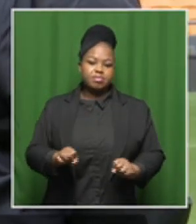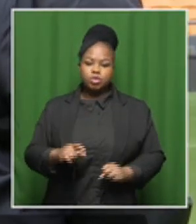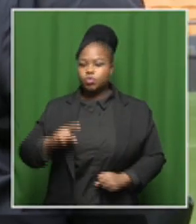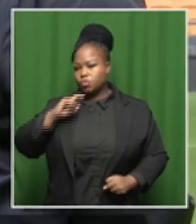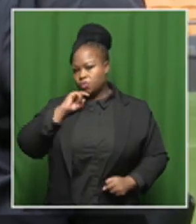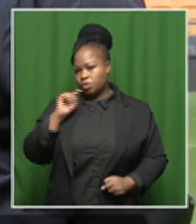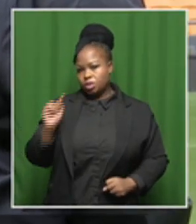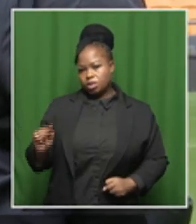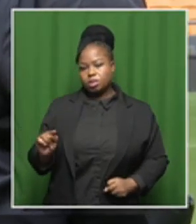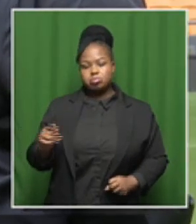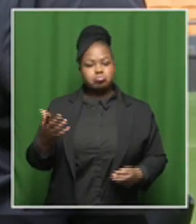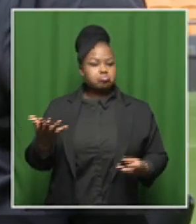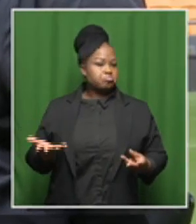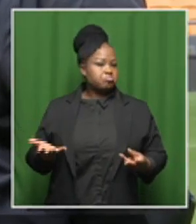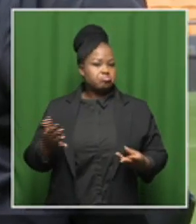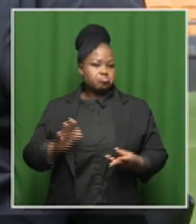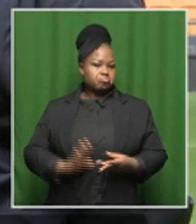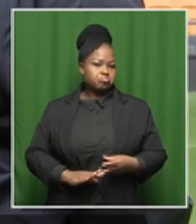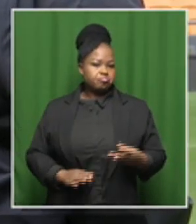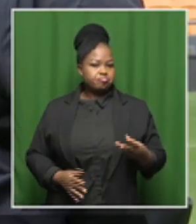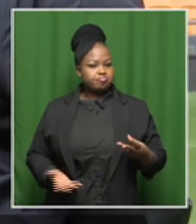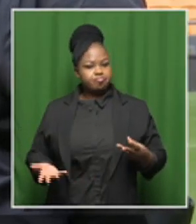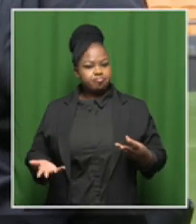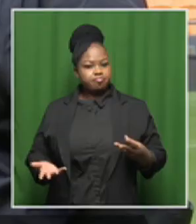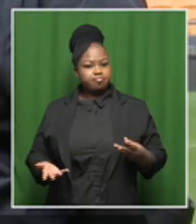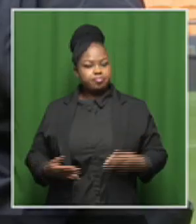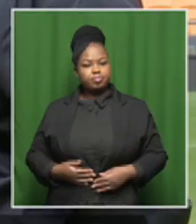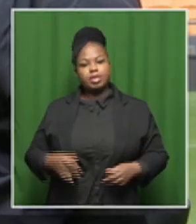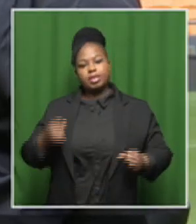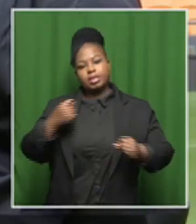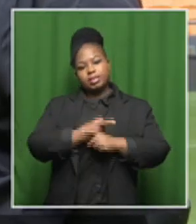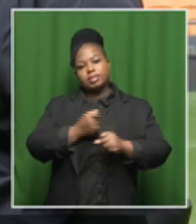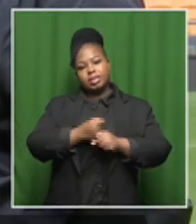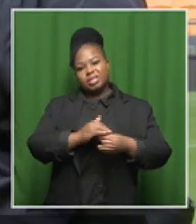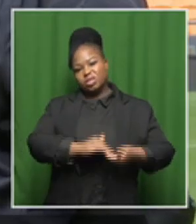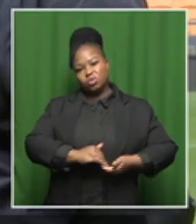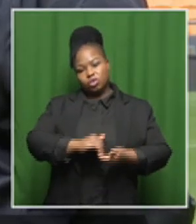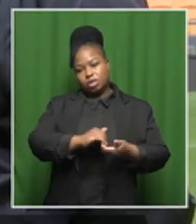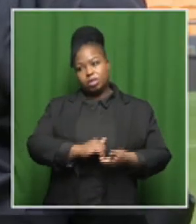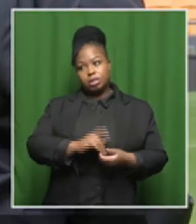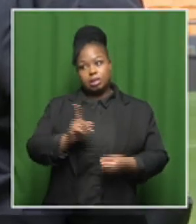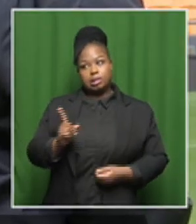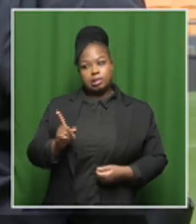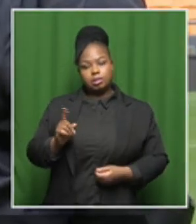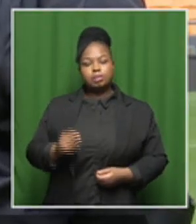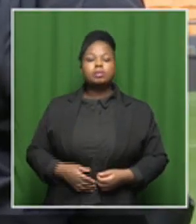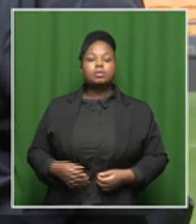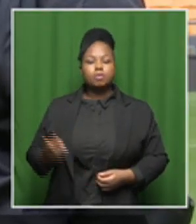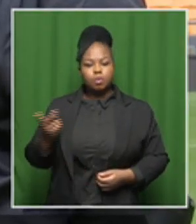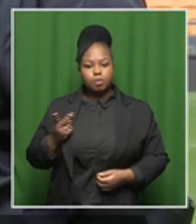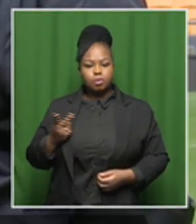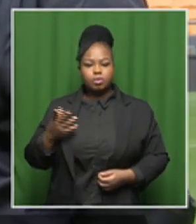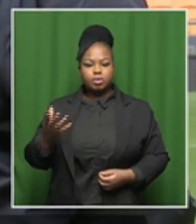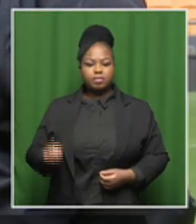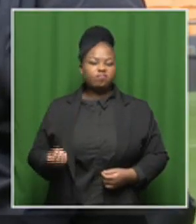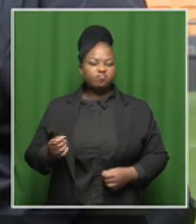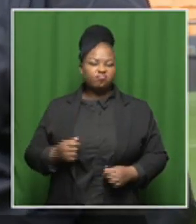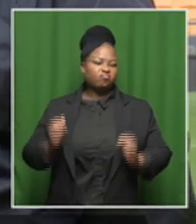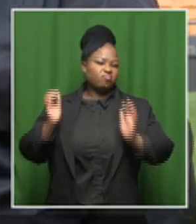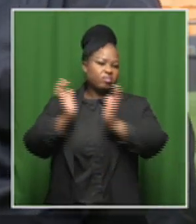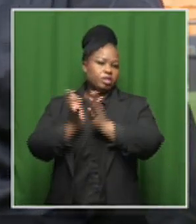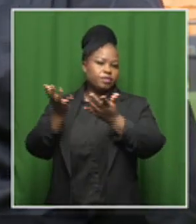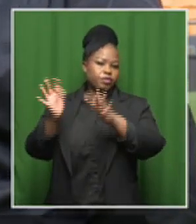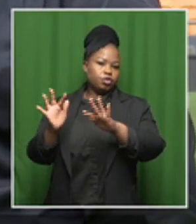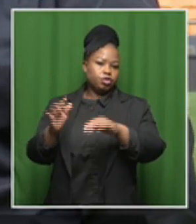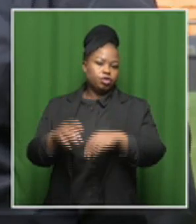on board, and then the taxi associations. Nearly forgot about them. We also had very successful meetings with